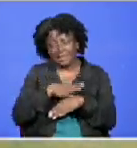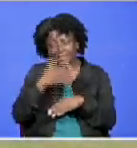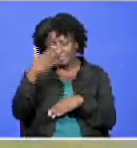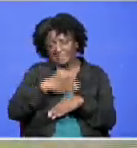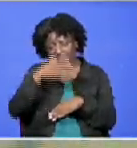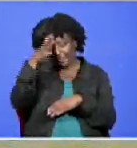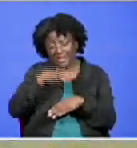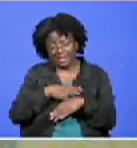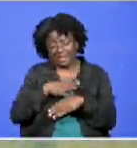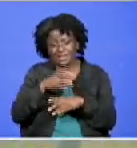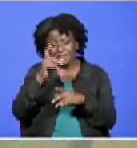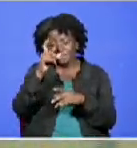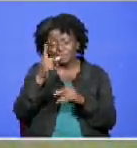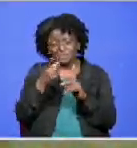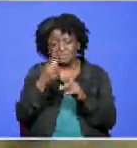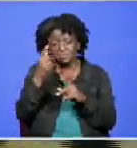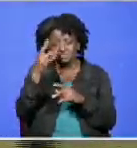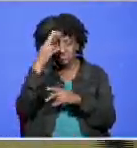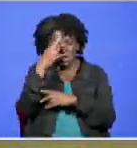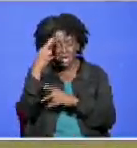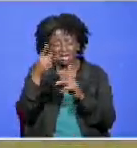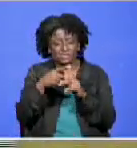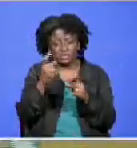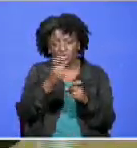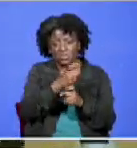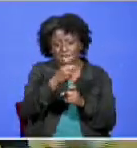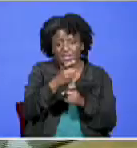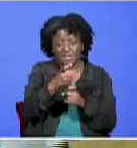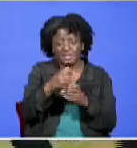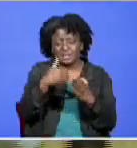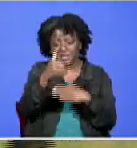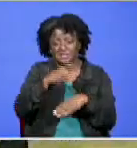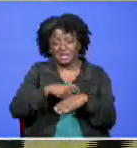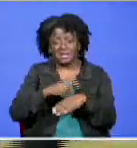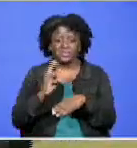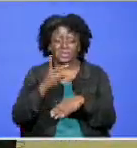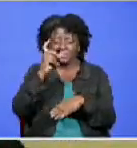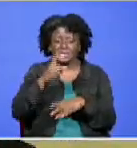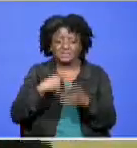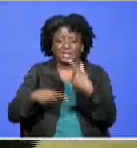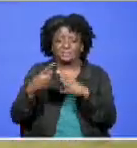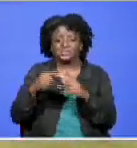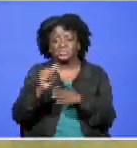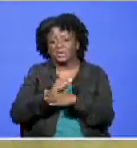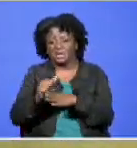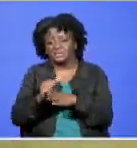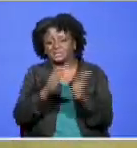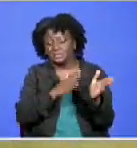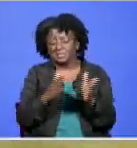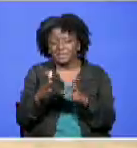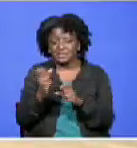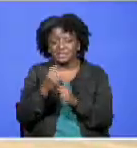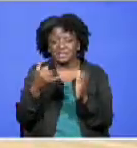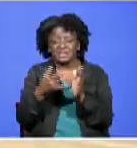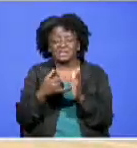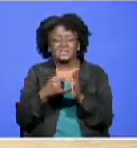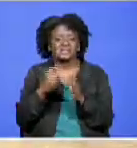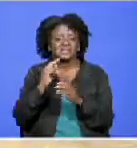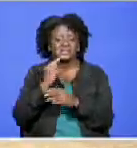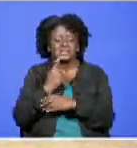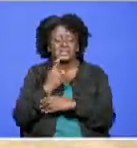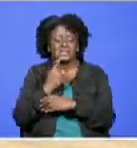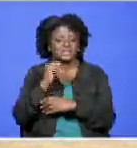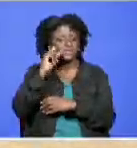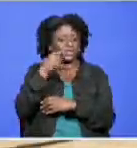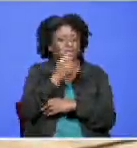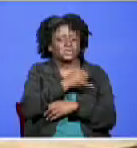straight time, we have to come to practice and we have to prepare and take the game serious and win game 2. Jonquel Jones